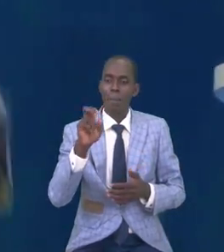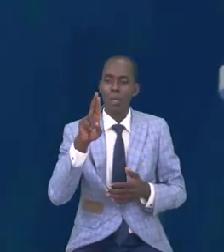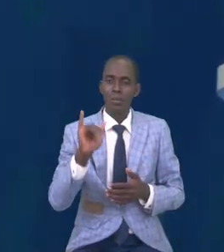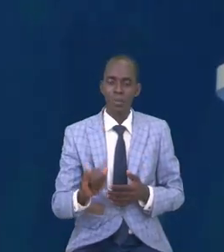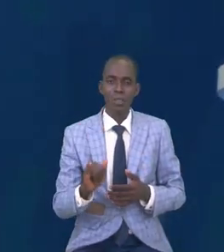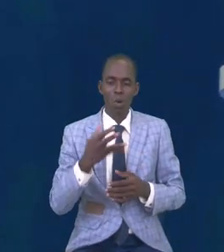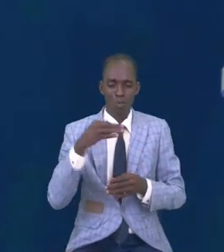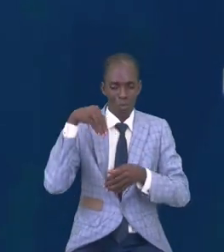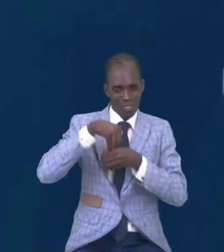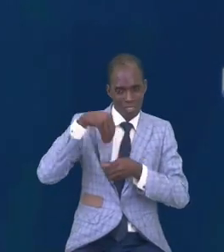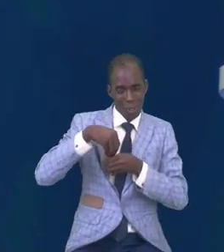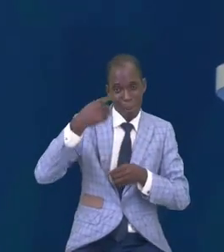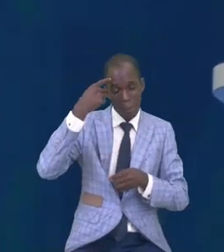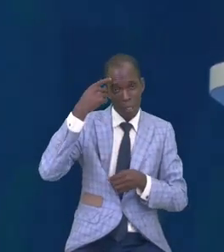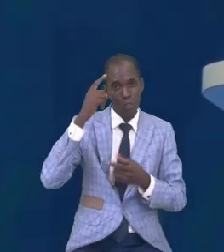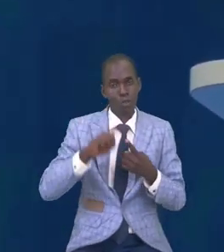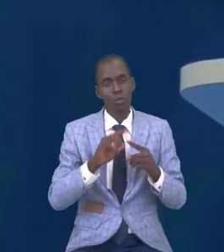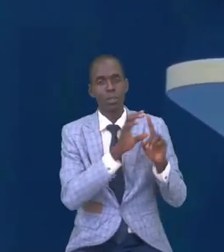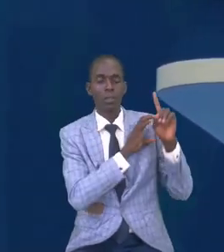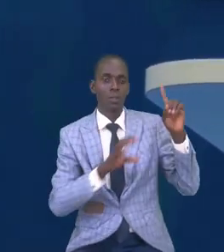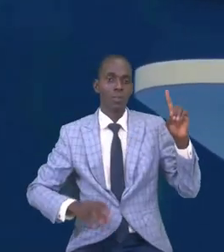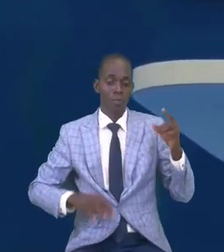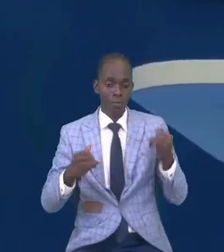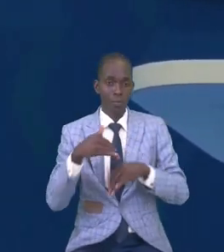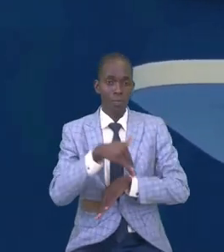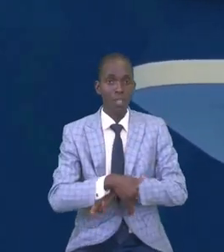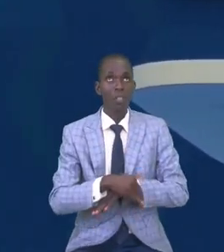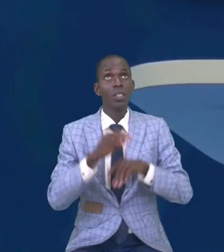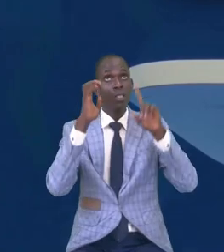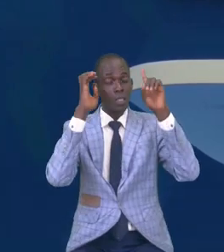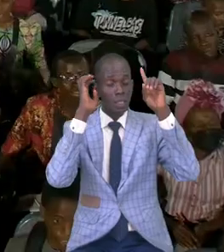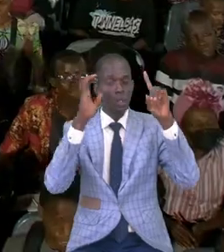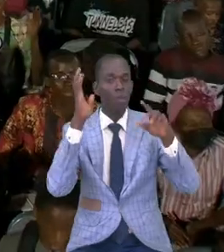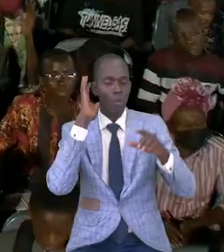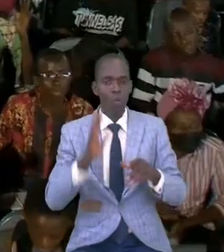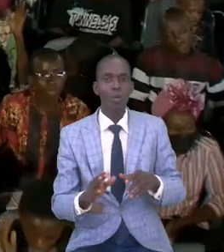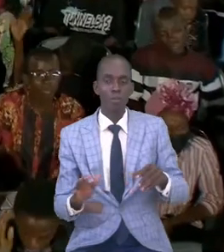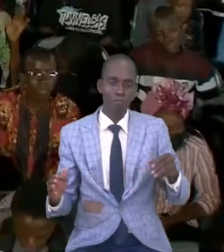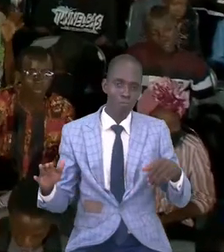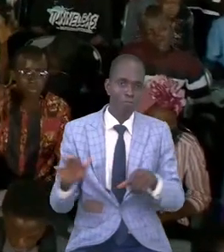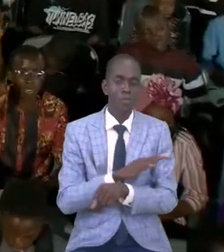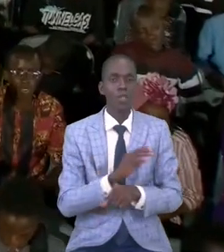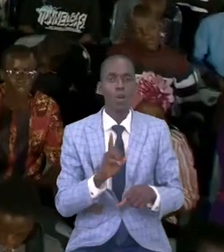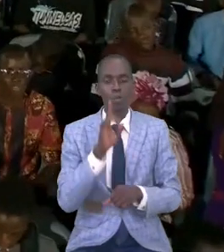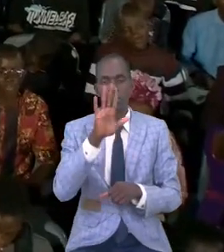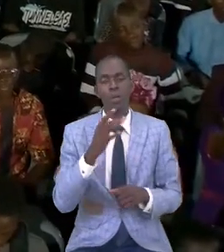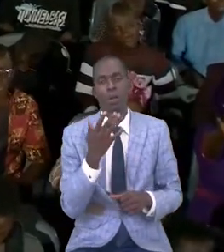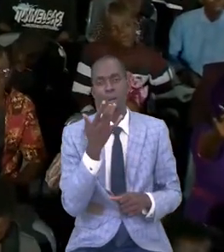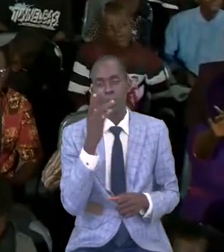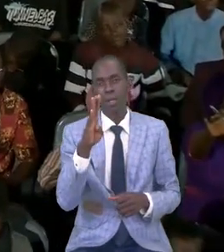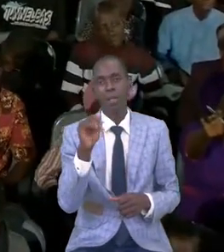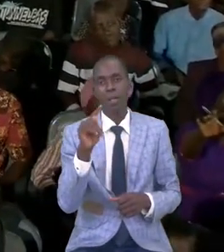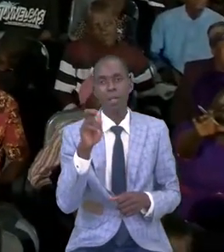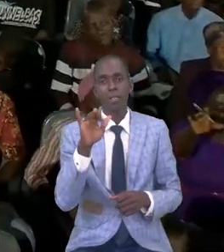to Christ. Tonight, it will recharge your battery. Your life will come